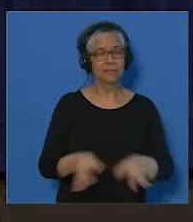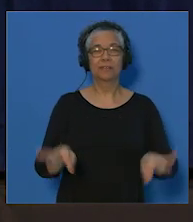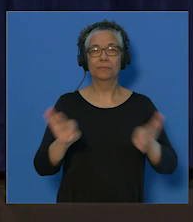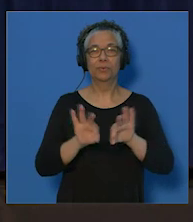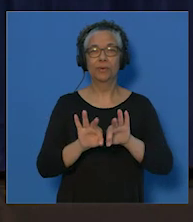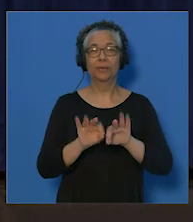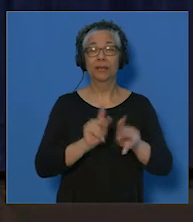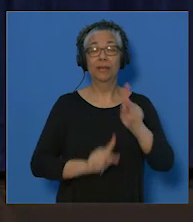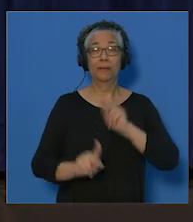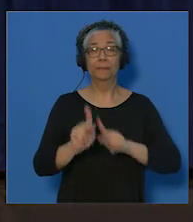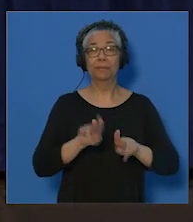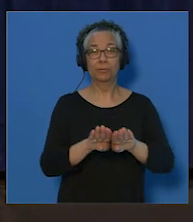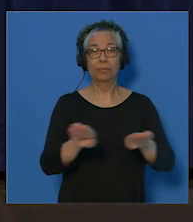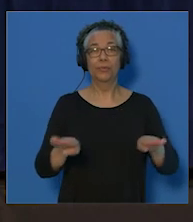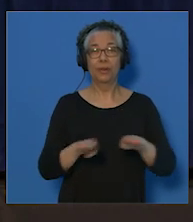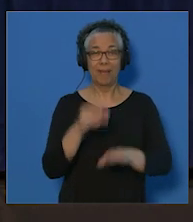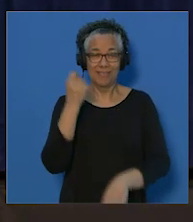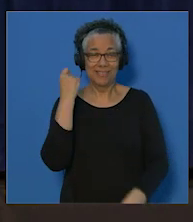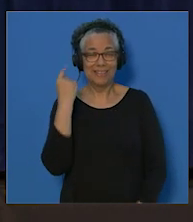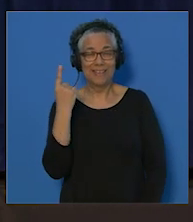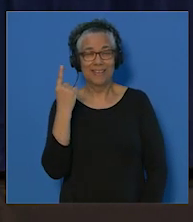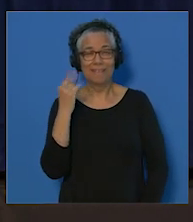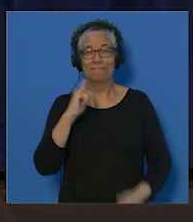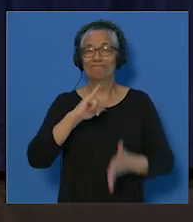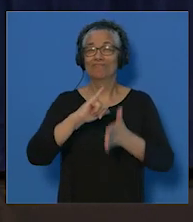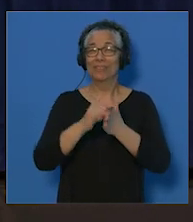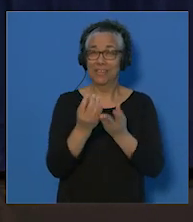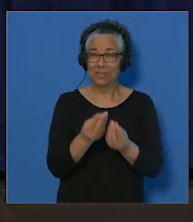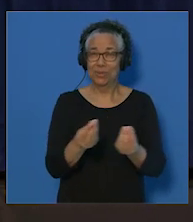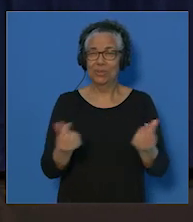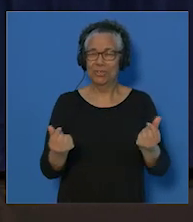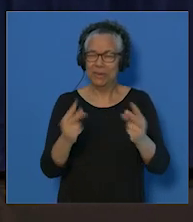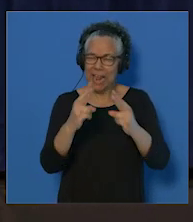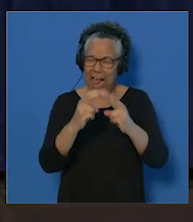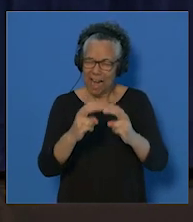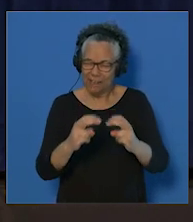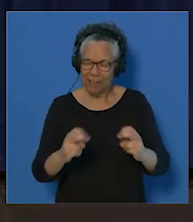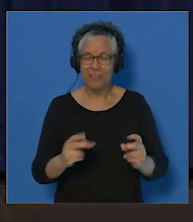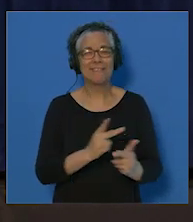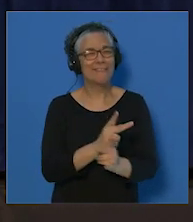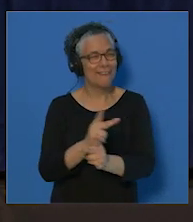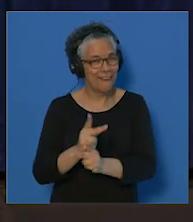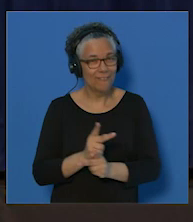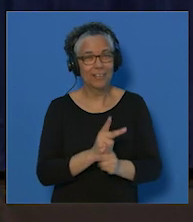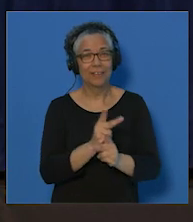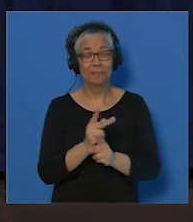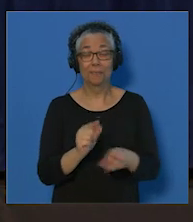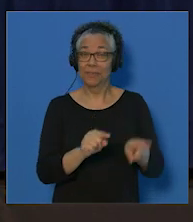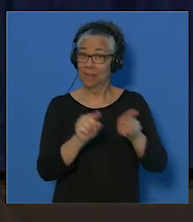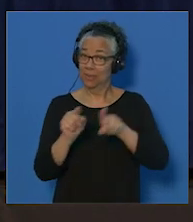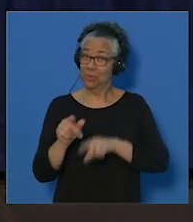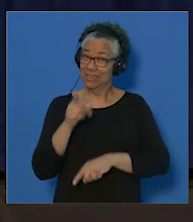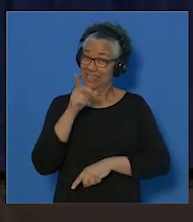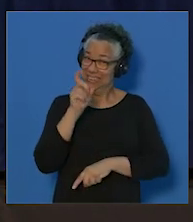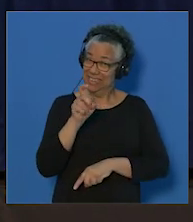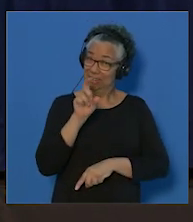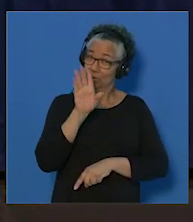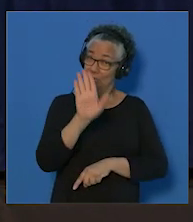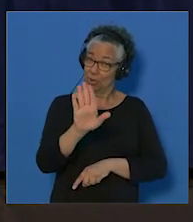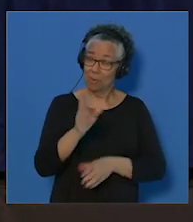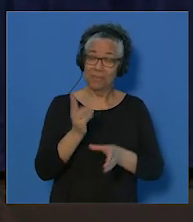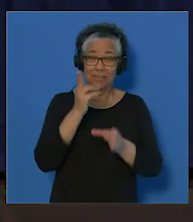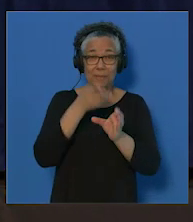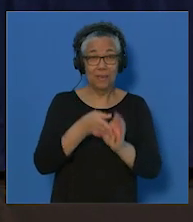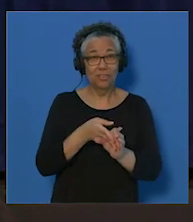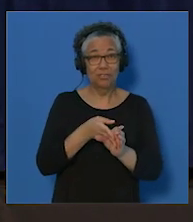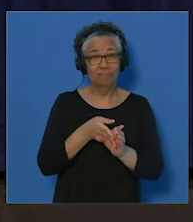Bermuda understand that these solutions are being evaluated carefully, and as we need your participation in order for this